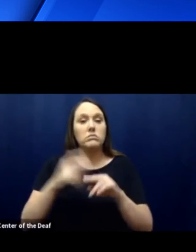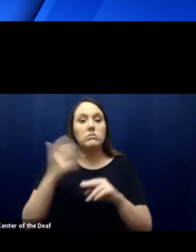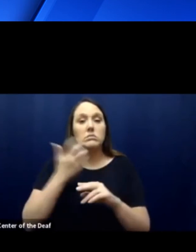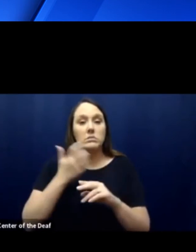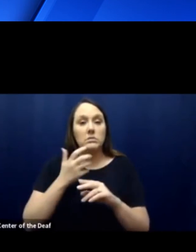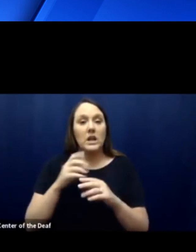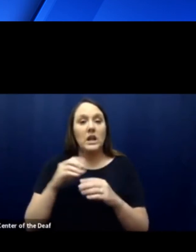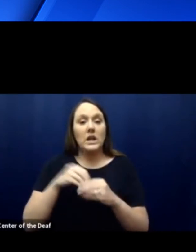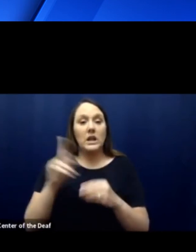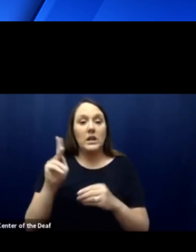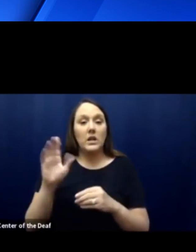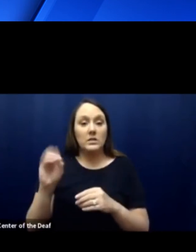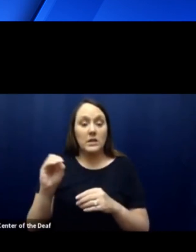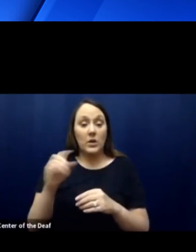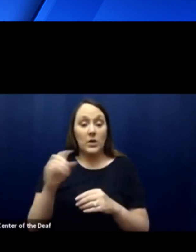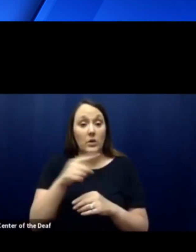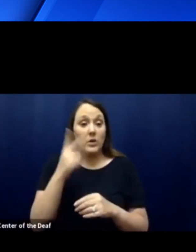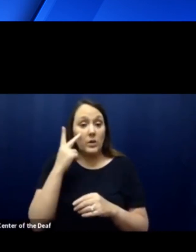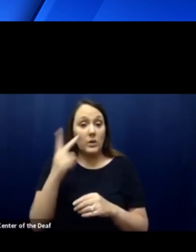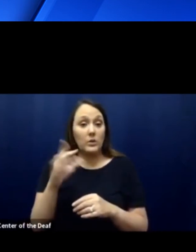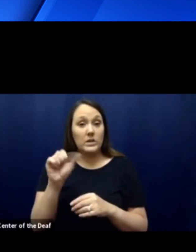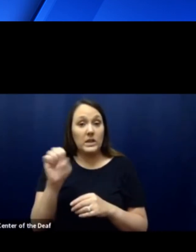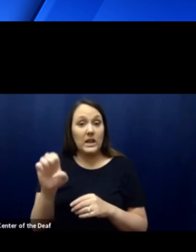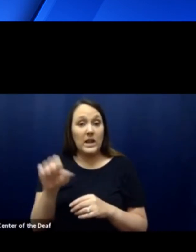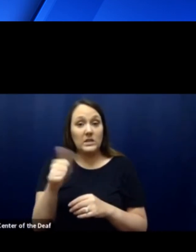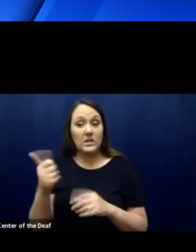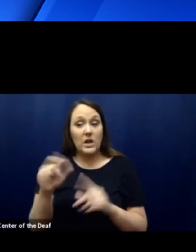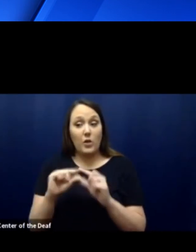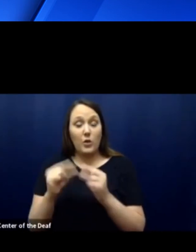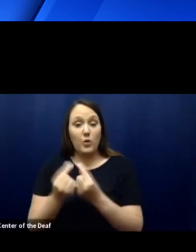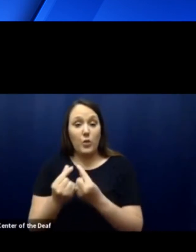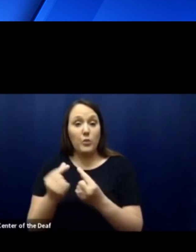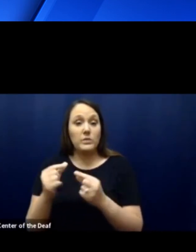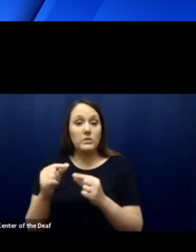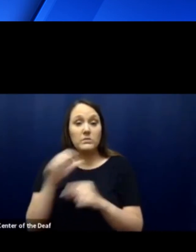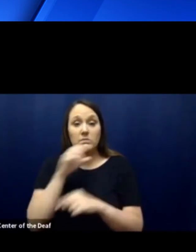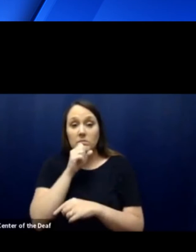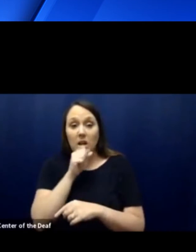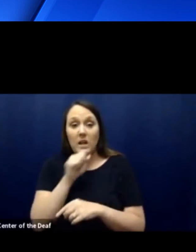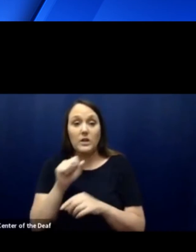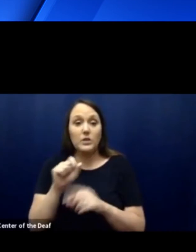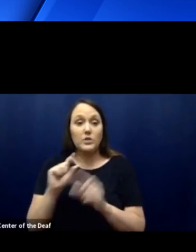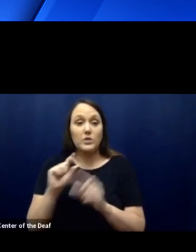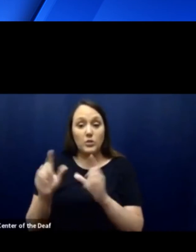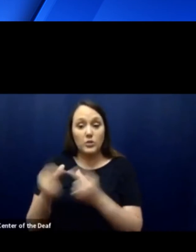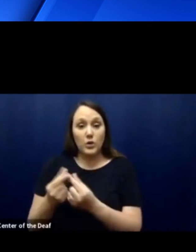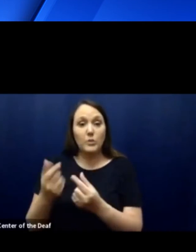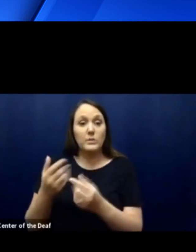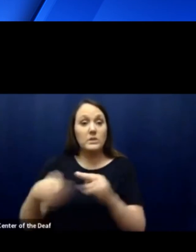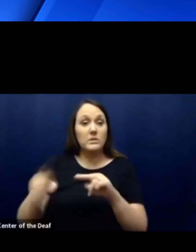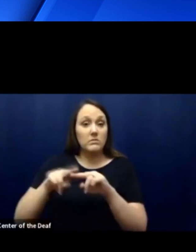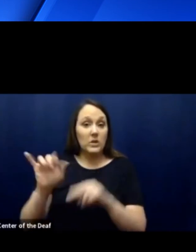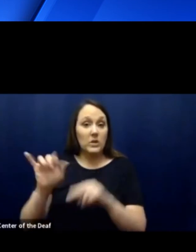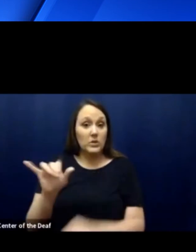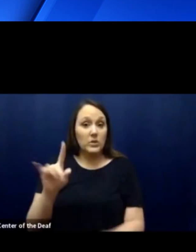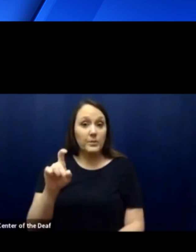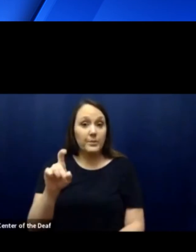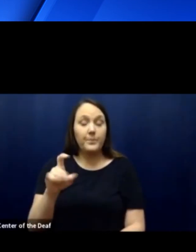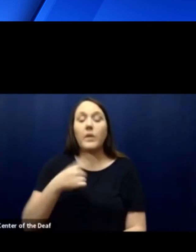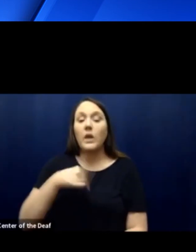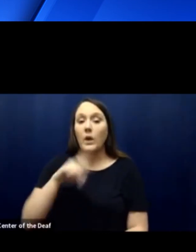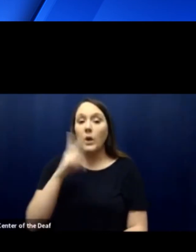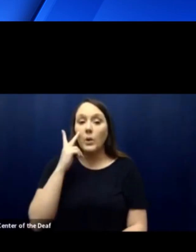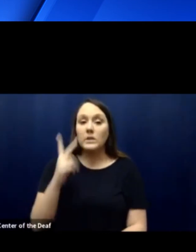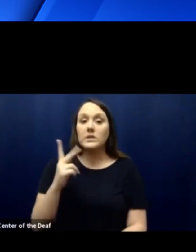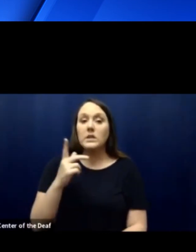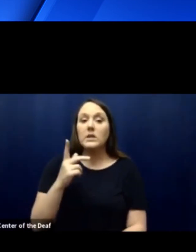cases in Knox County. Are you seeing cases in other groups and demographics of population increase too? So we are seeing,